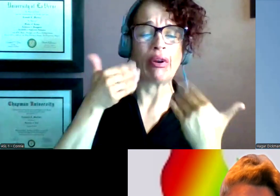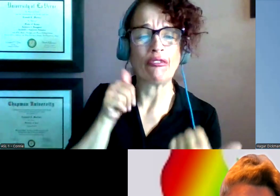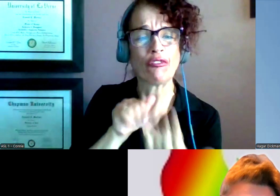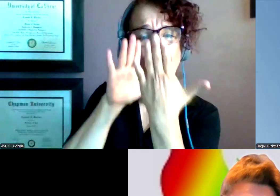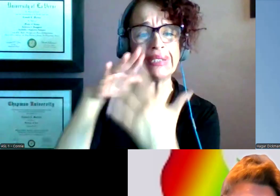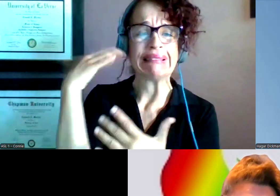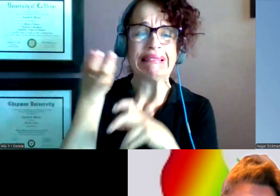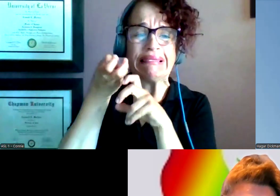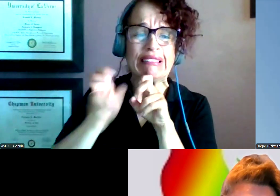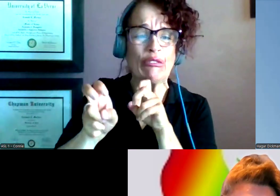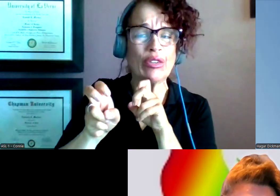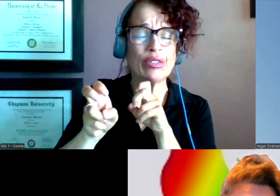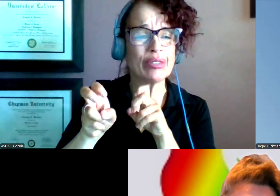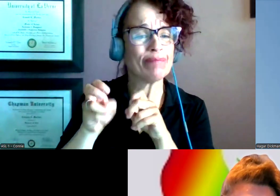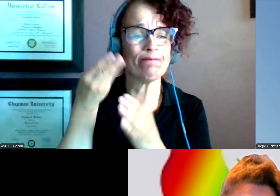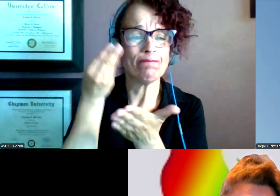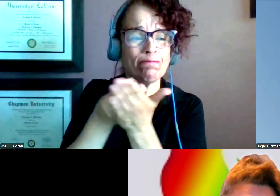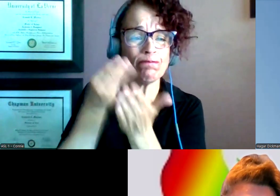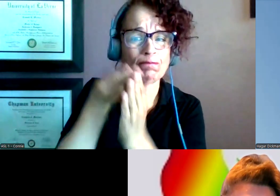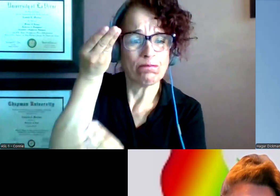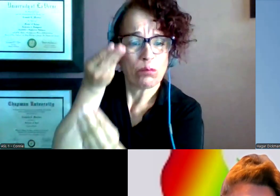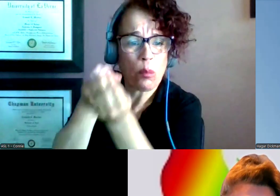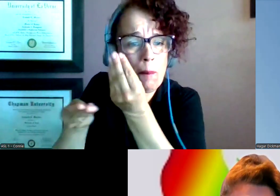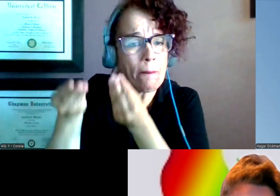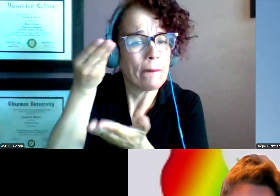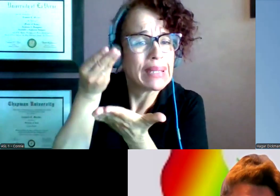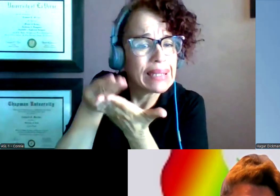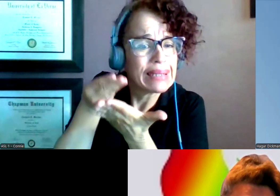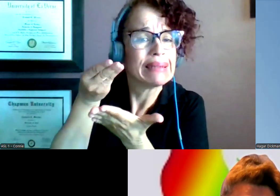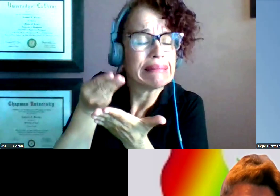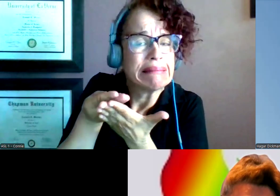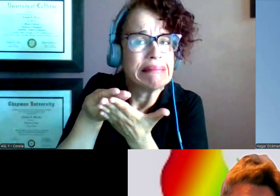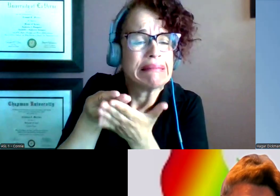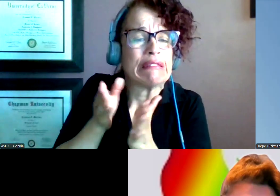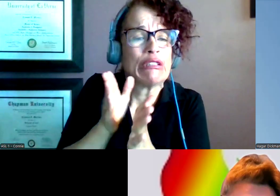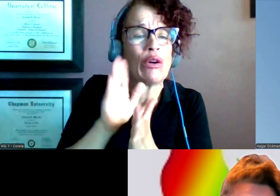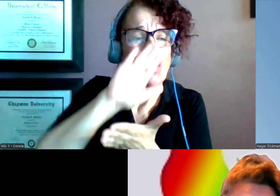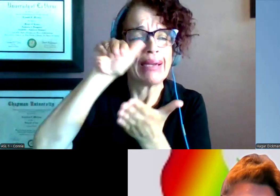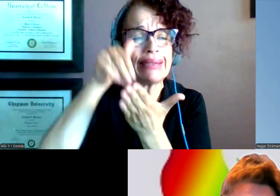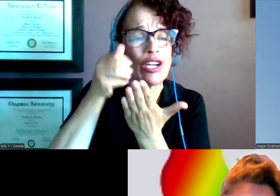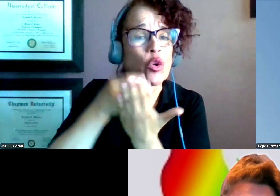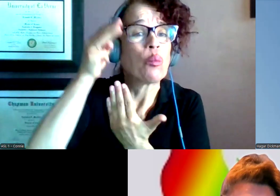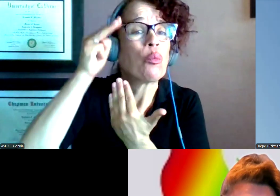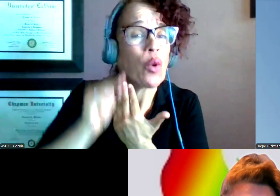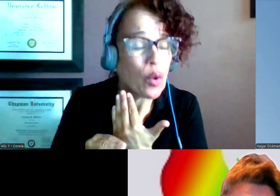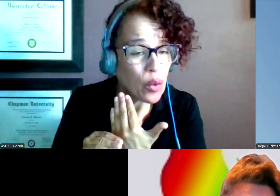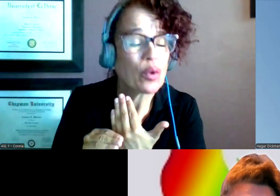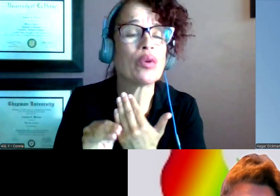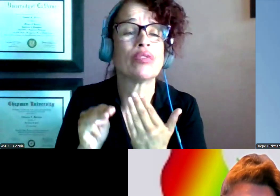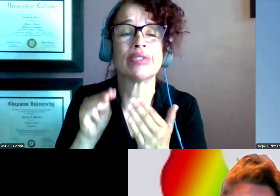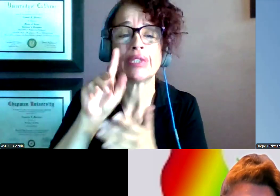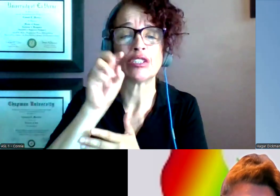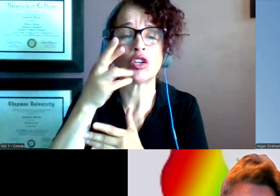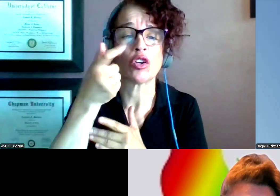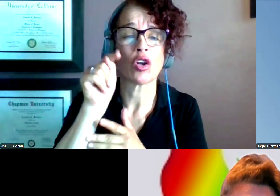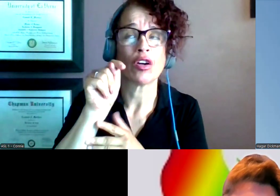very difficult budget that threatens essential programs to being targeted by the